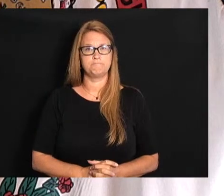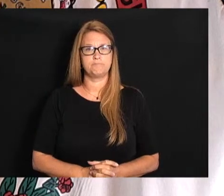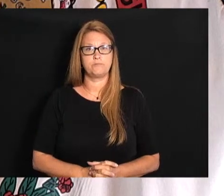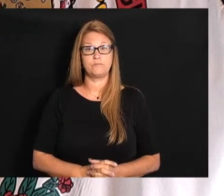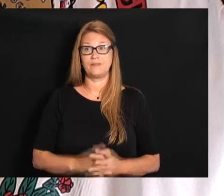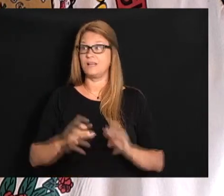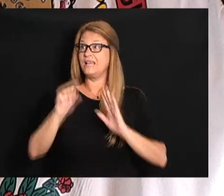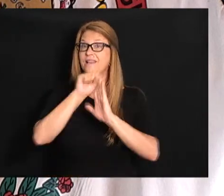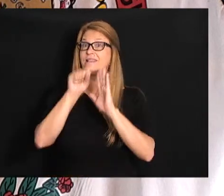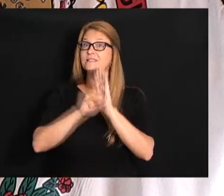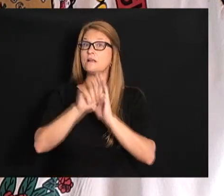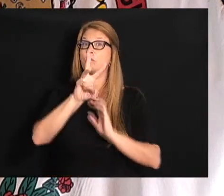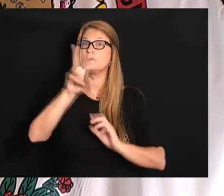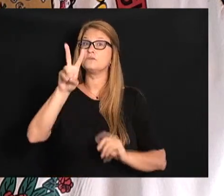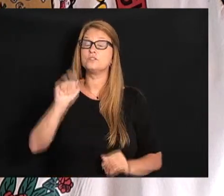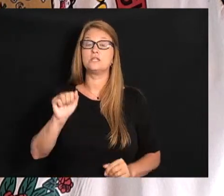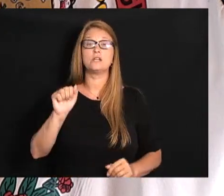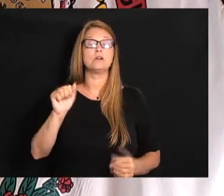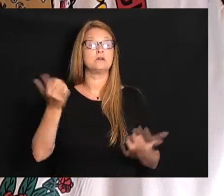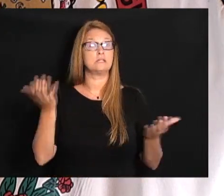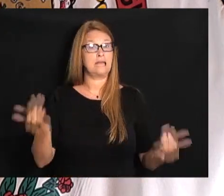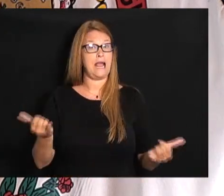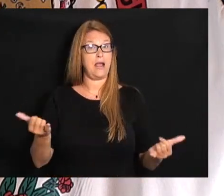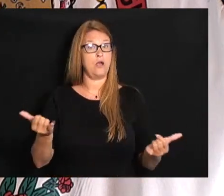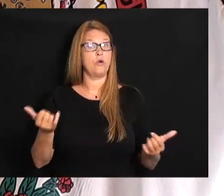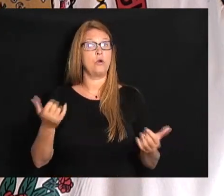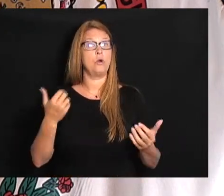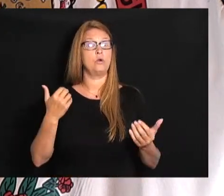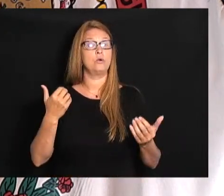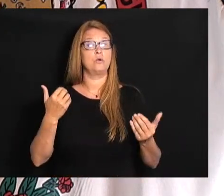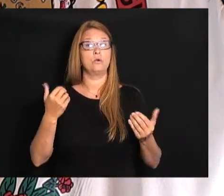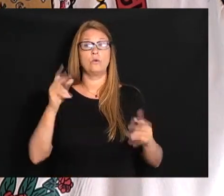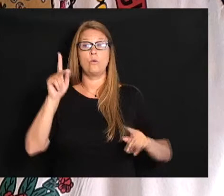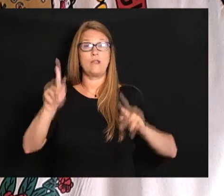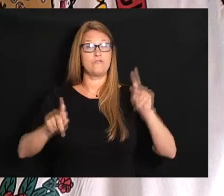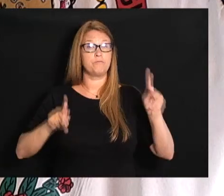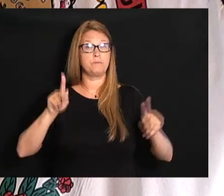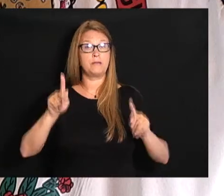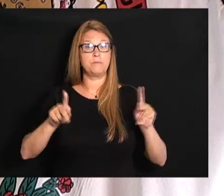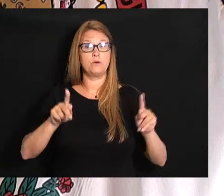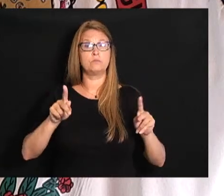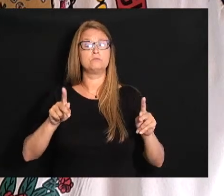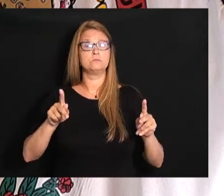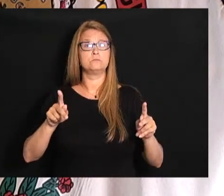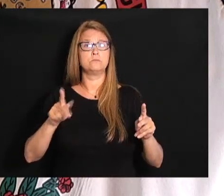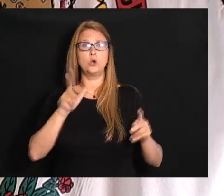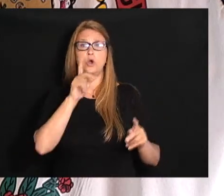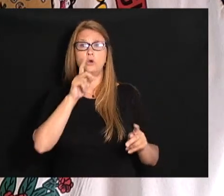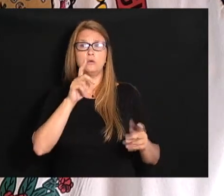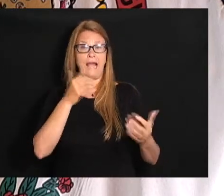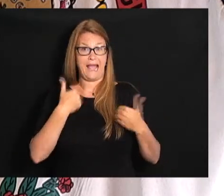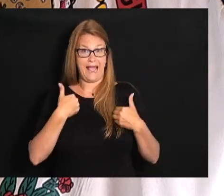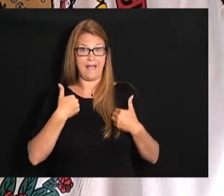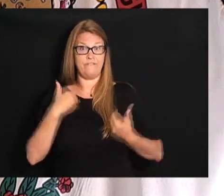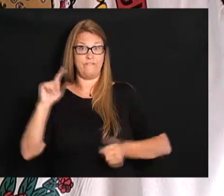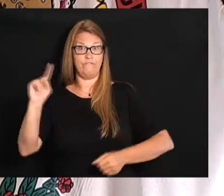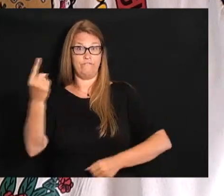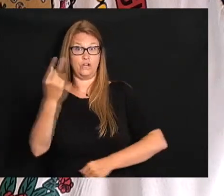of West Virginia, we have people that have taken at least the first dose. A population